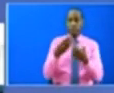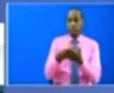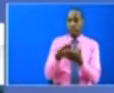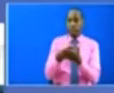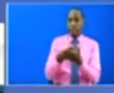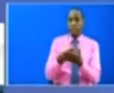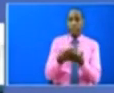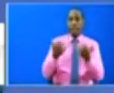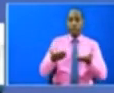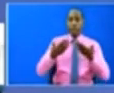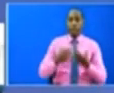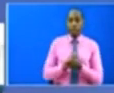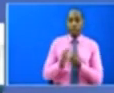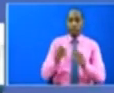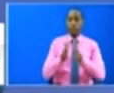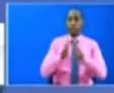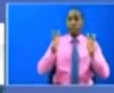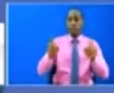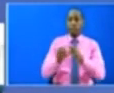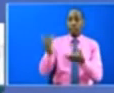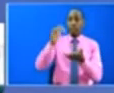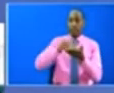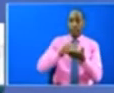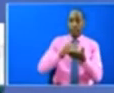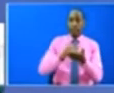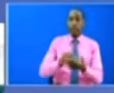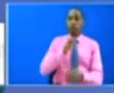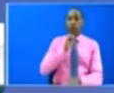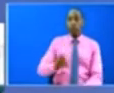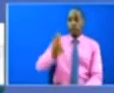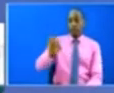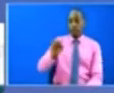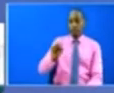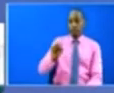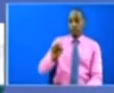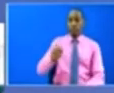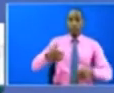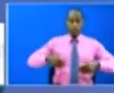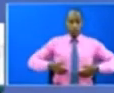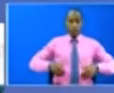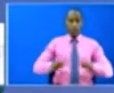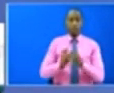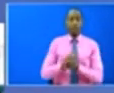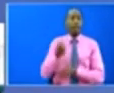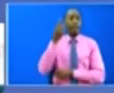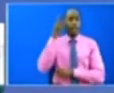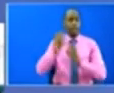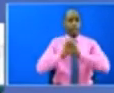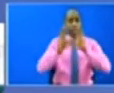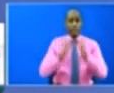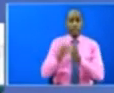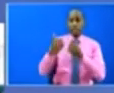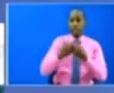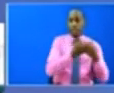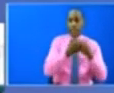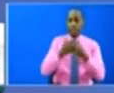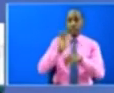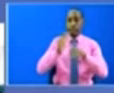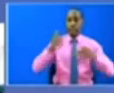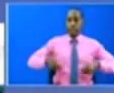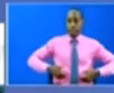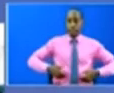So that gives me the upper hand. And again, being 35 years a youth, I can resonate with the challenges the youth are